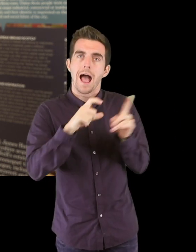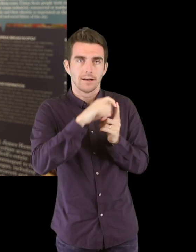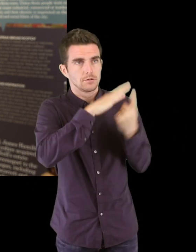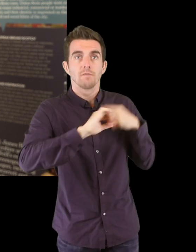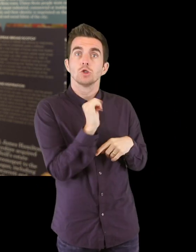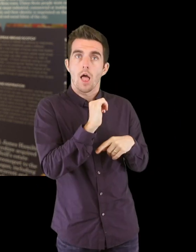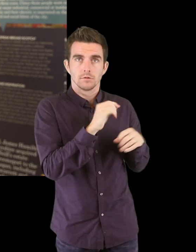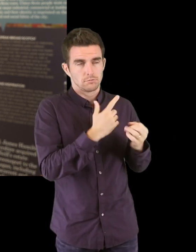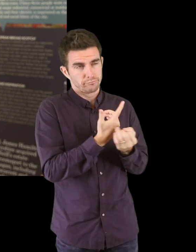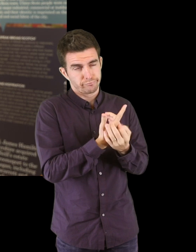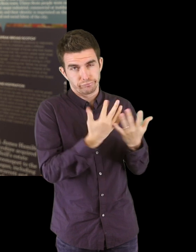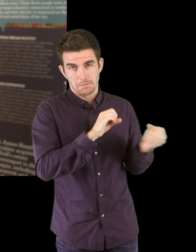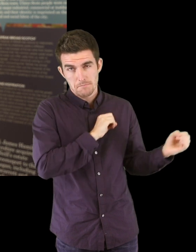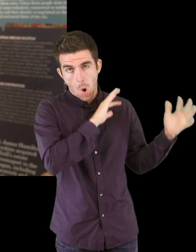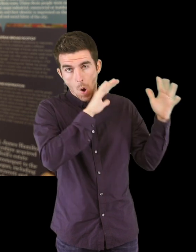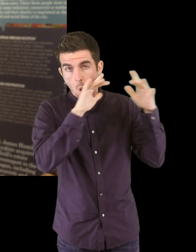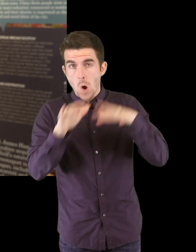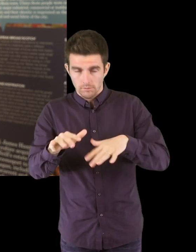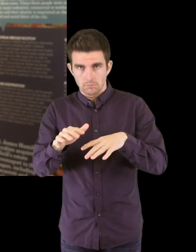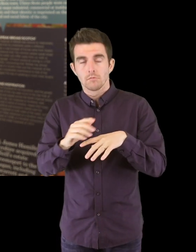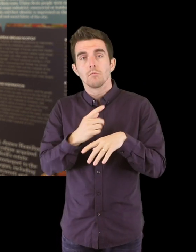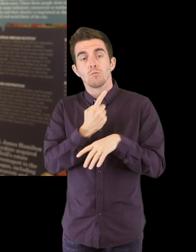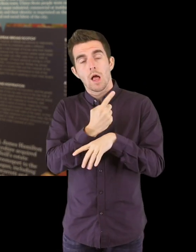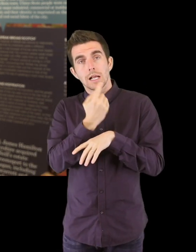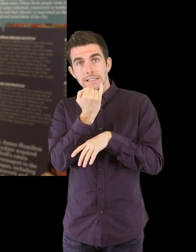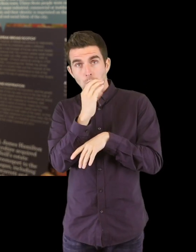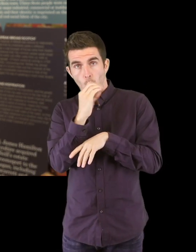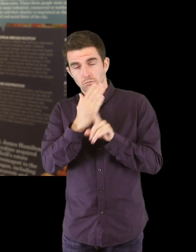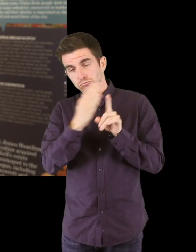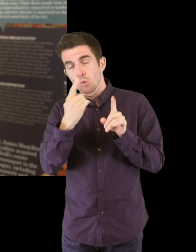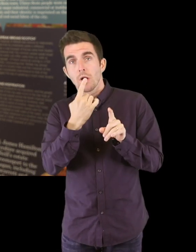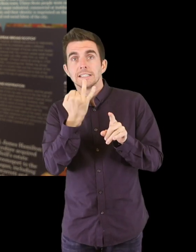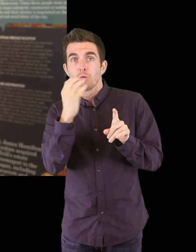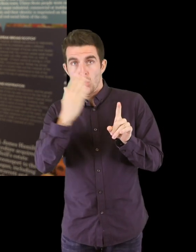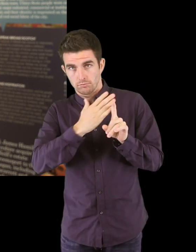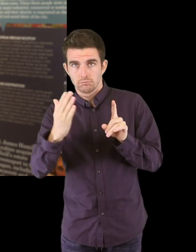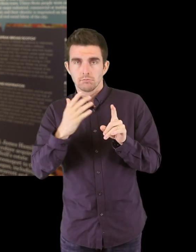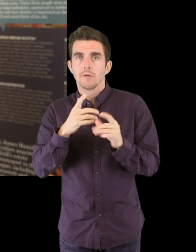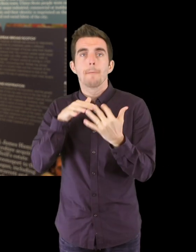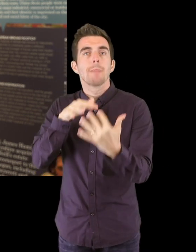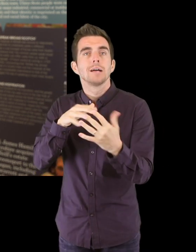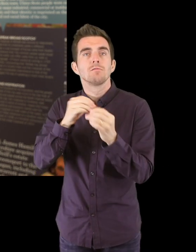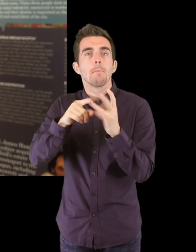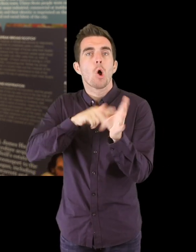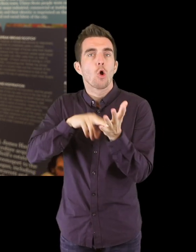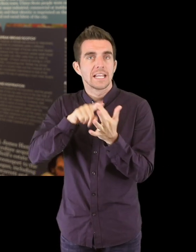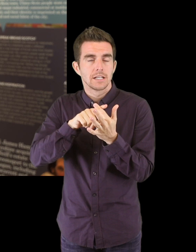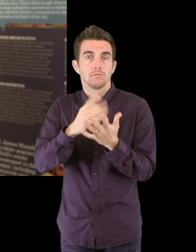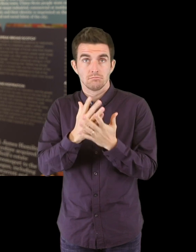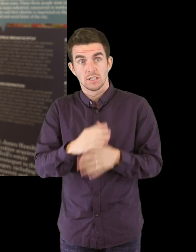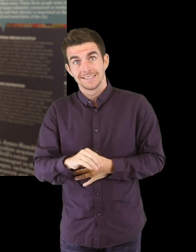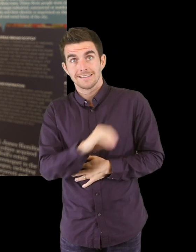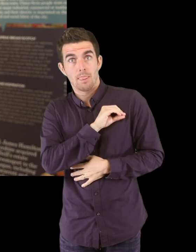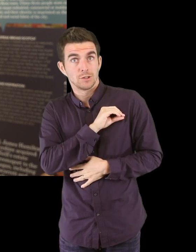with the largest wave of immigration taking place in the latter years of the 17th century, following the Battle of the Boyne,